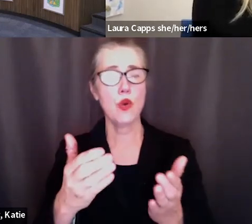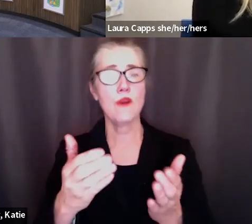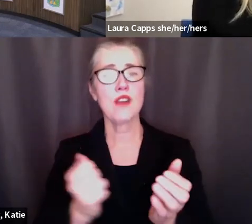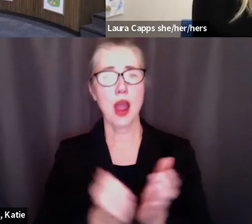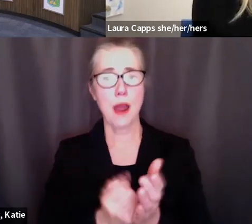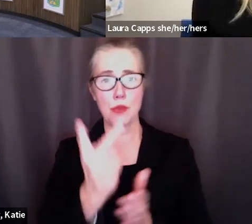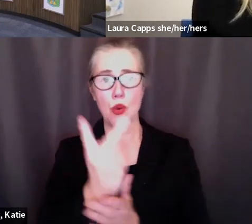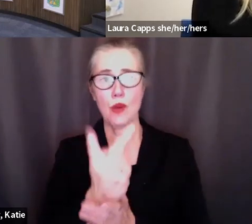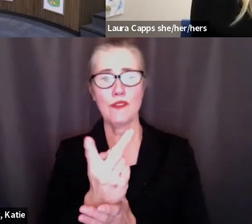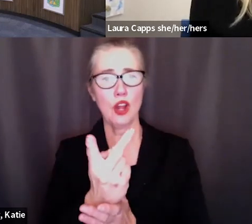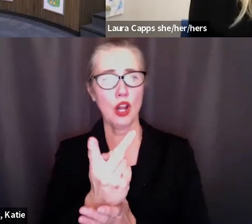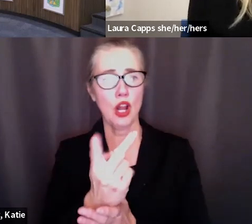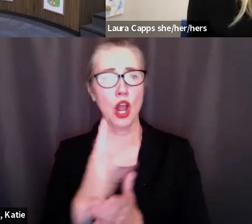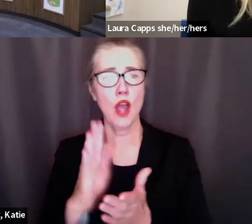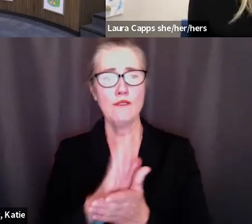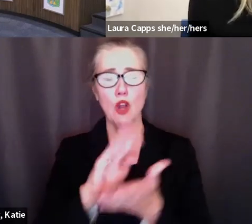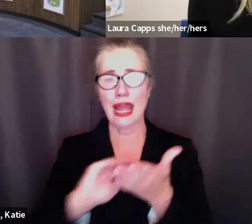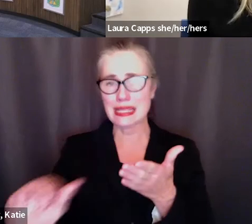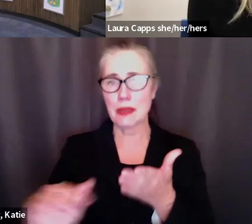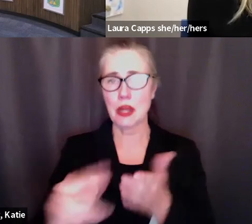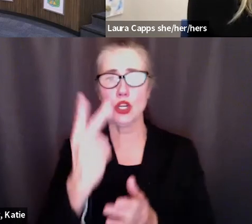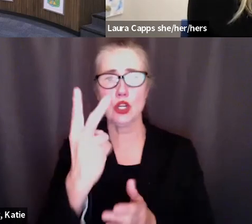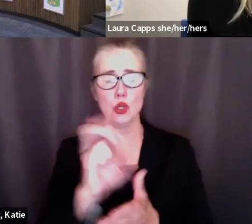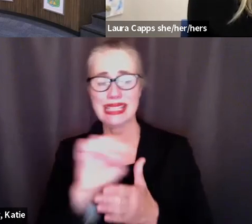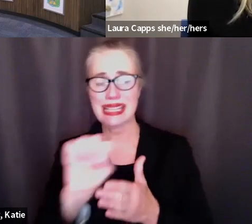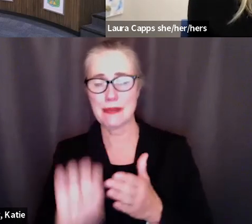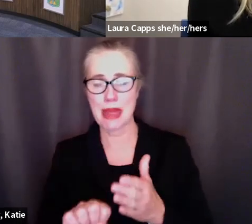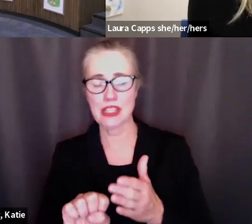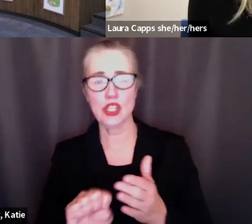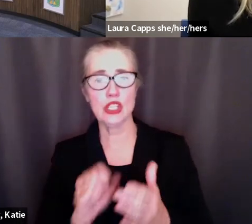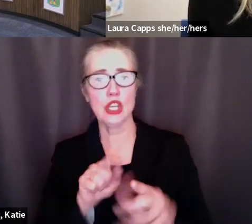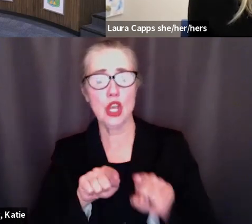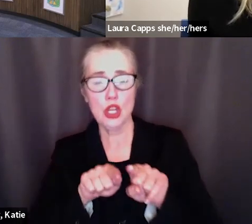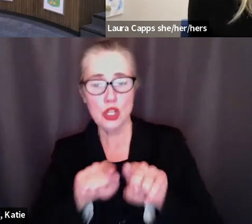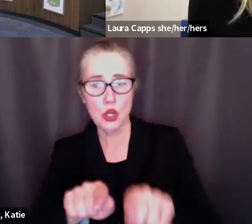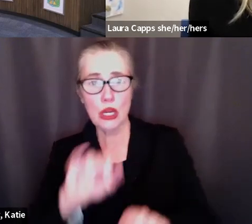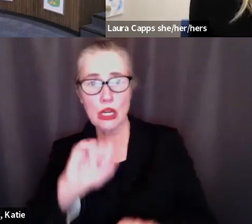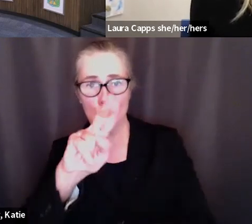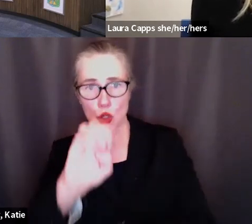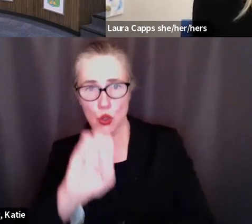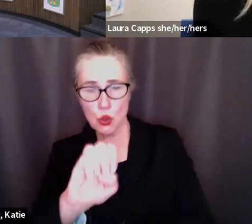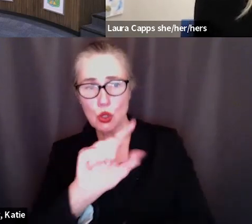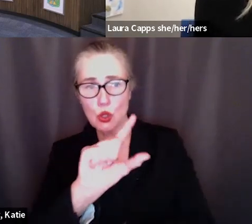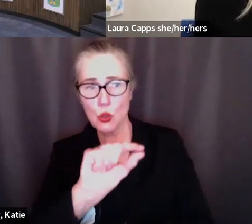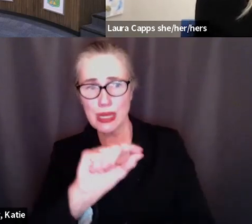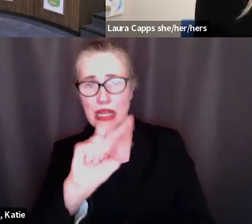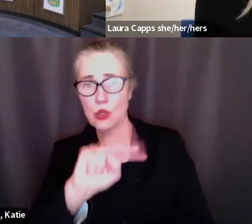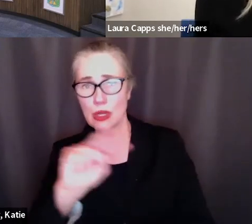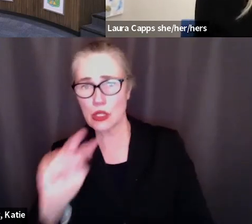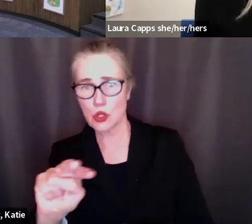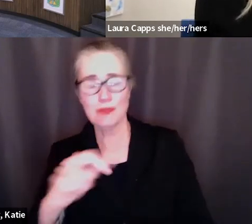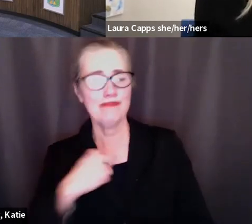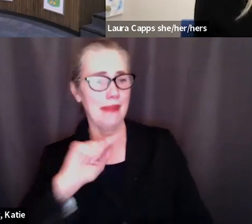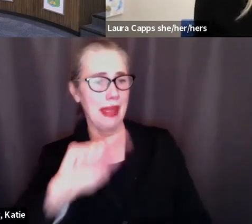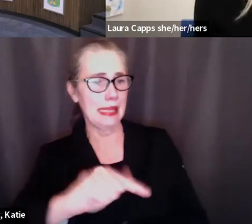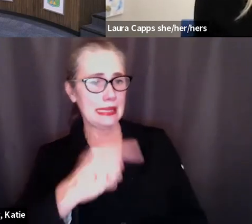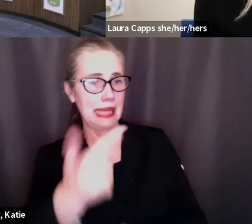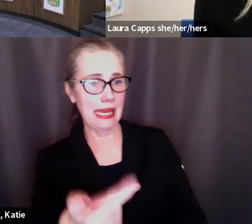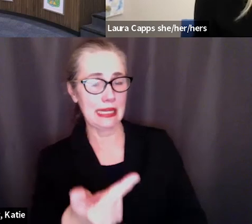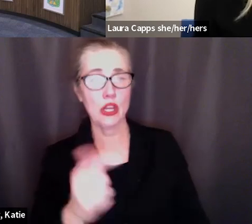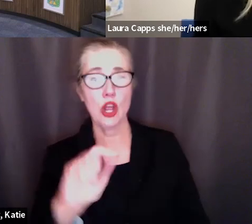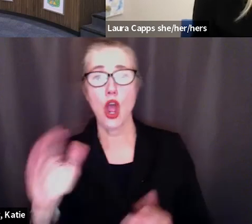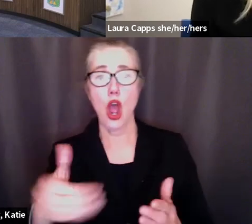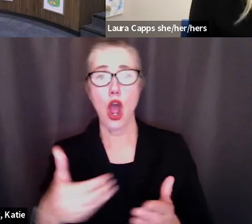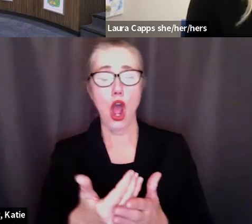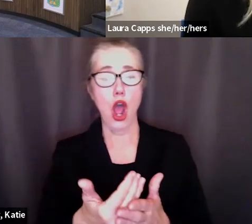full explosion two semesters which in june 2022 second okay um all in favor please